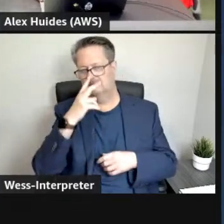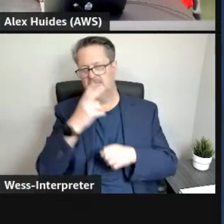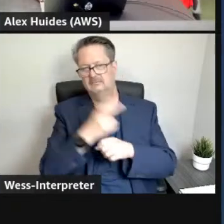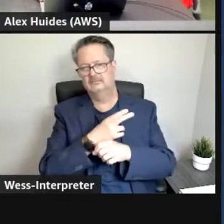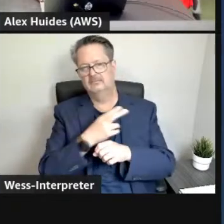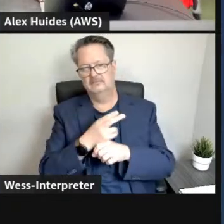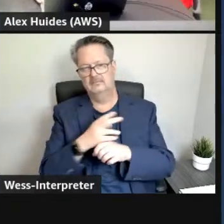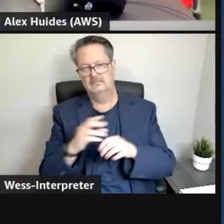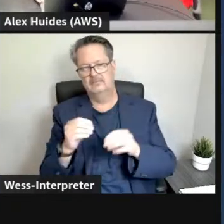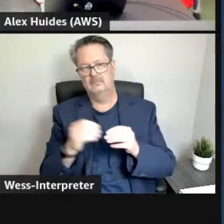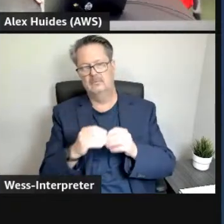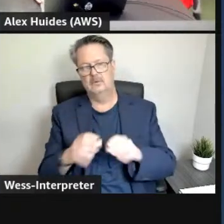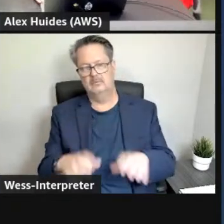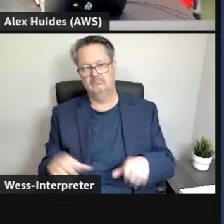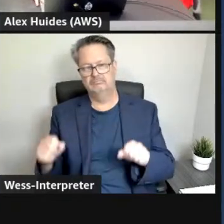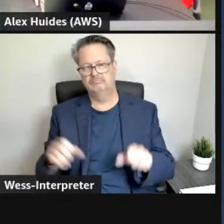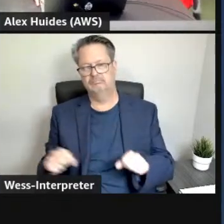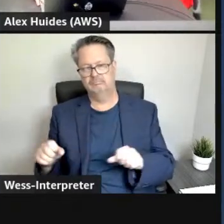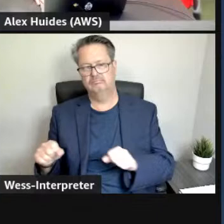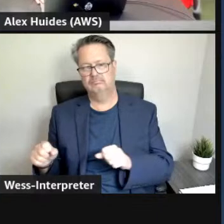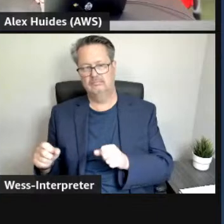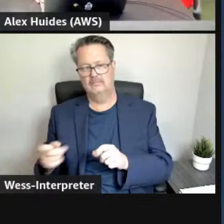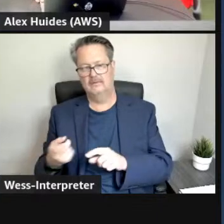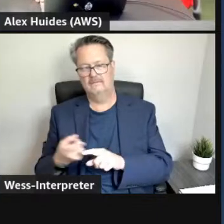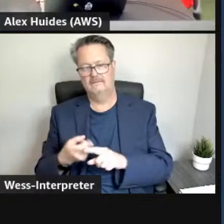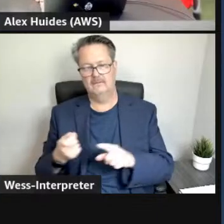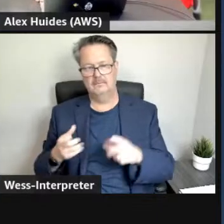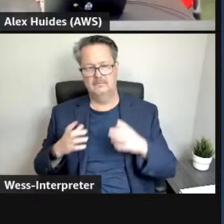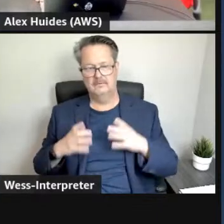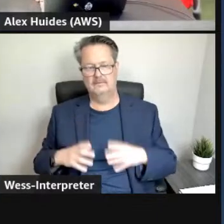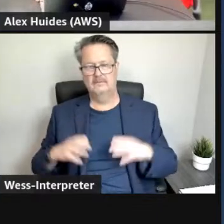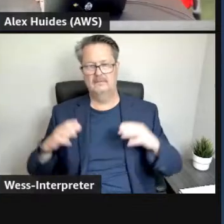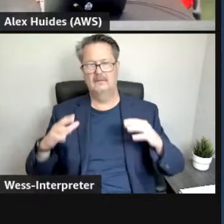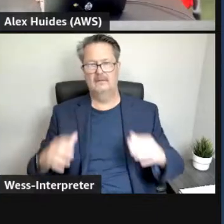our customers. First of all, well, advanced routing,